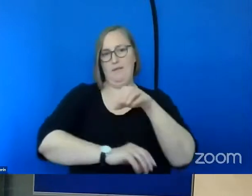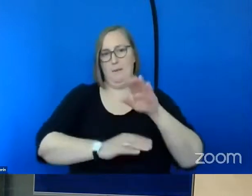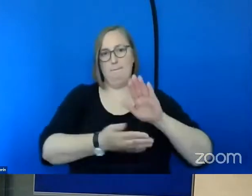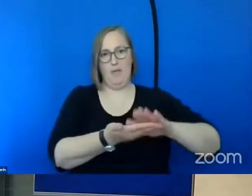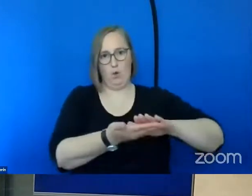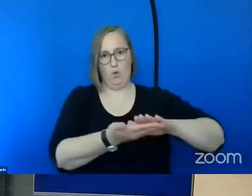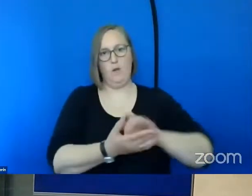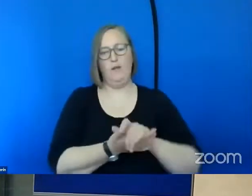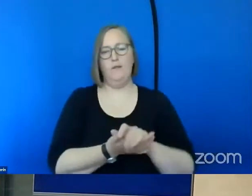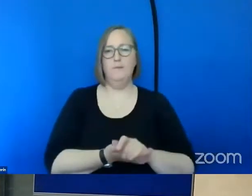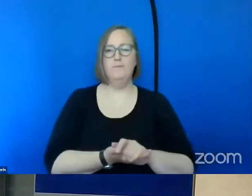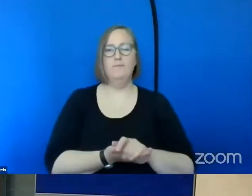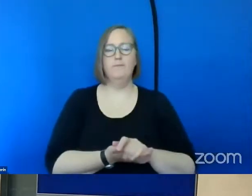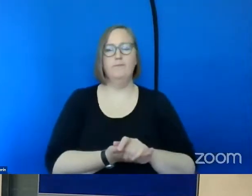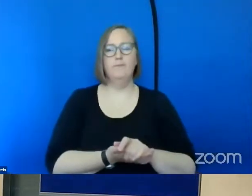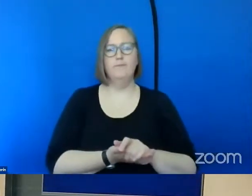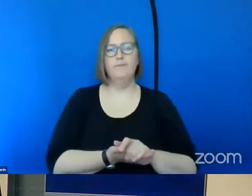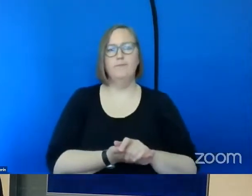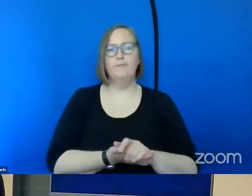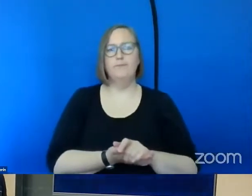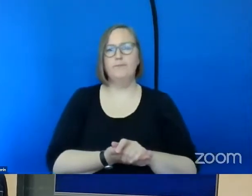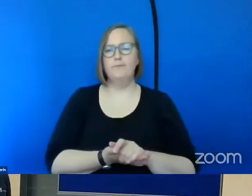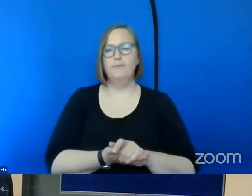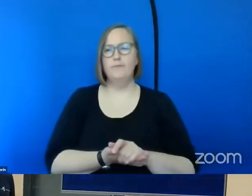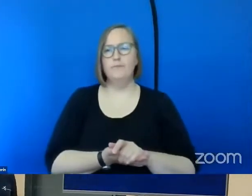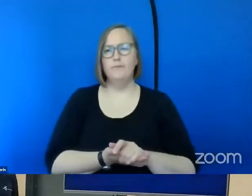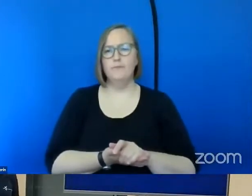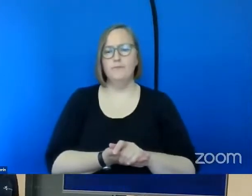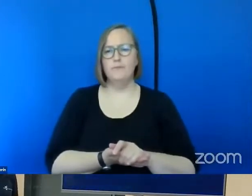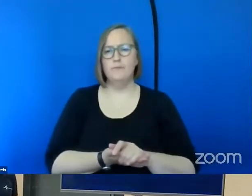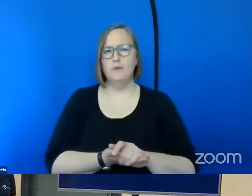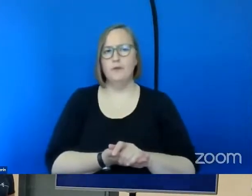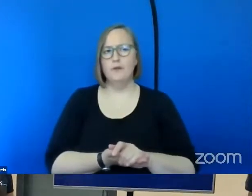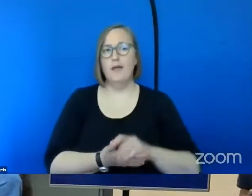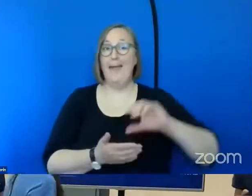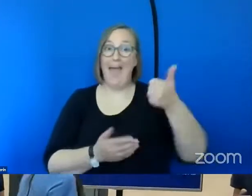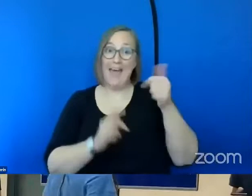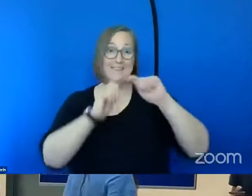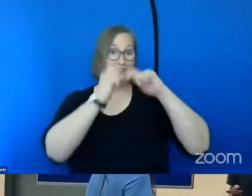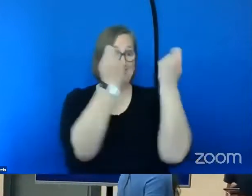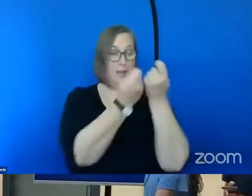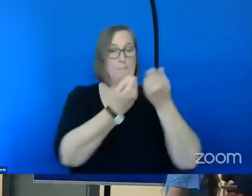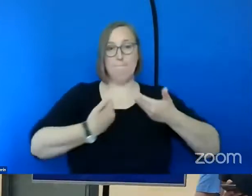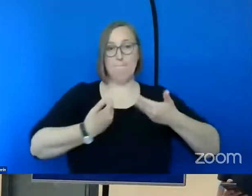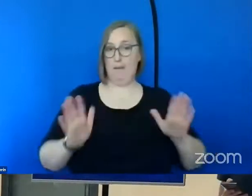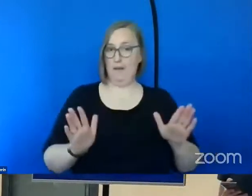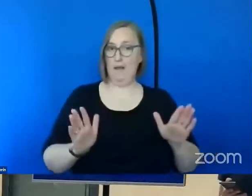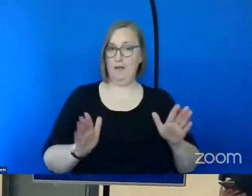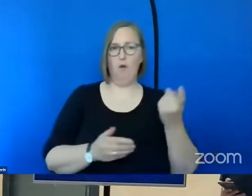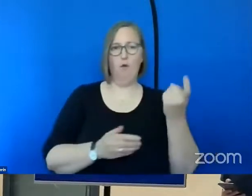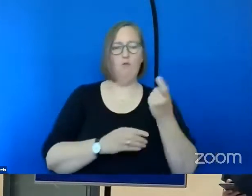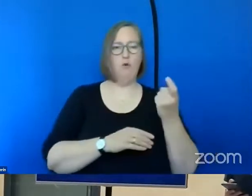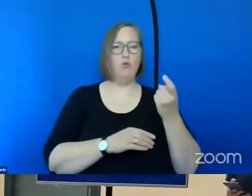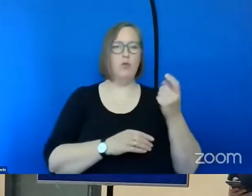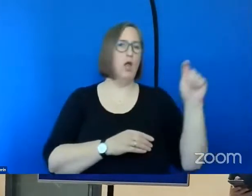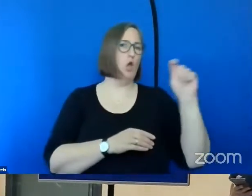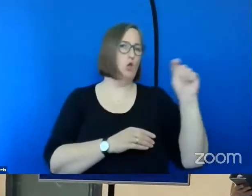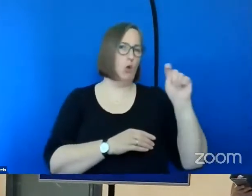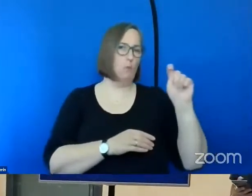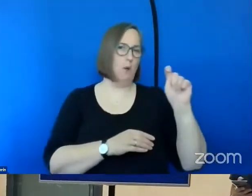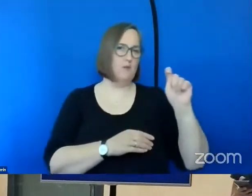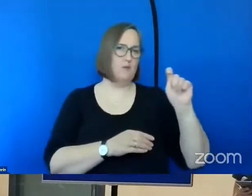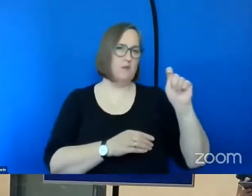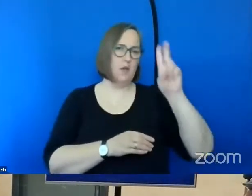Technology. And of course, or start the countdown. Here we go, ready to start that countdown. 15 seconds, 14,